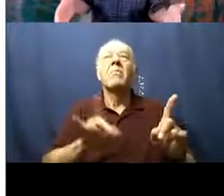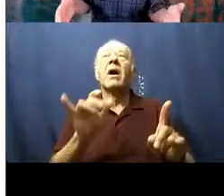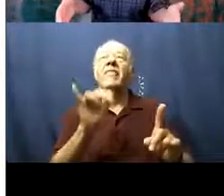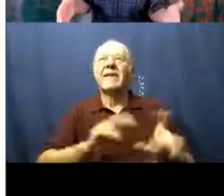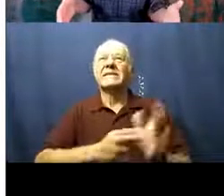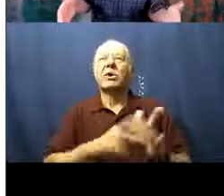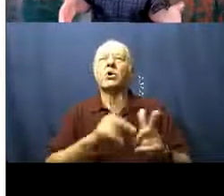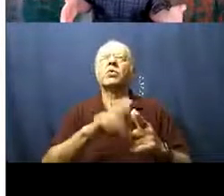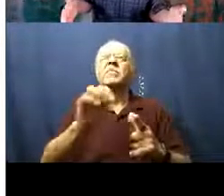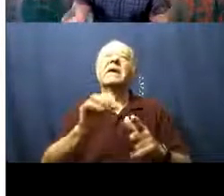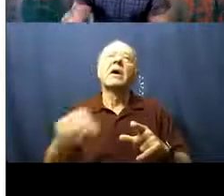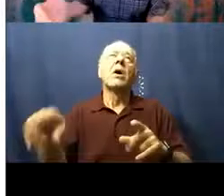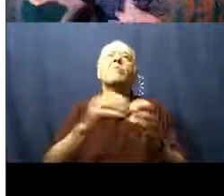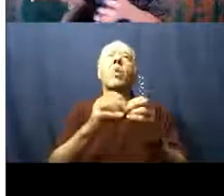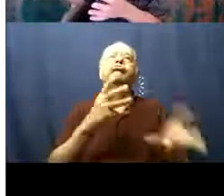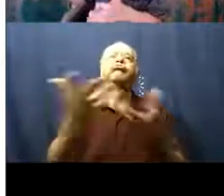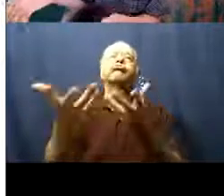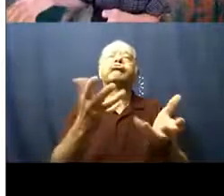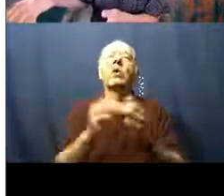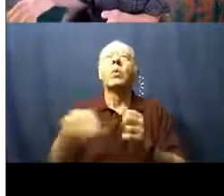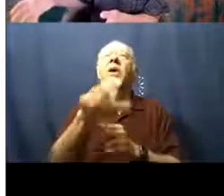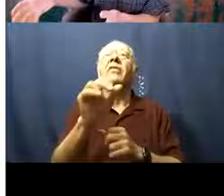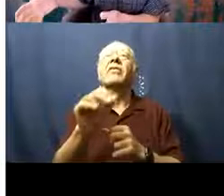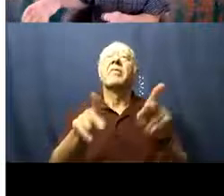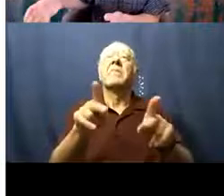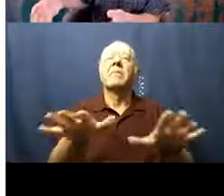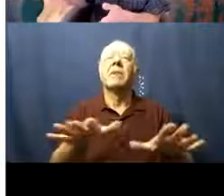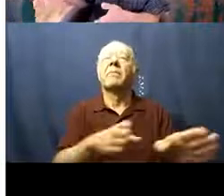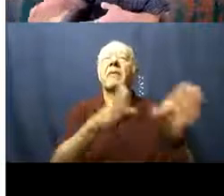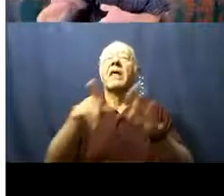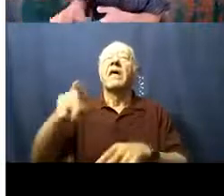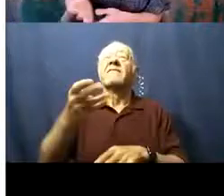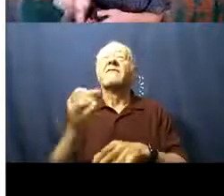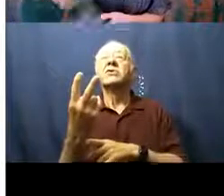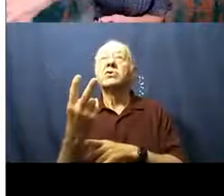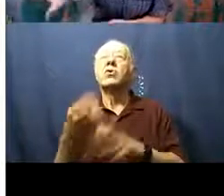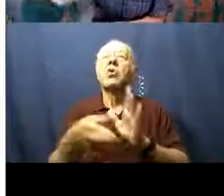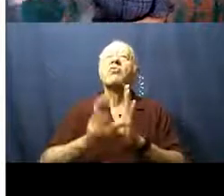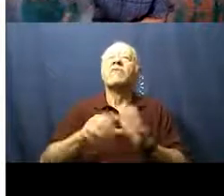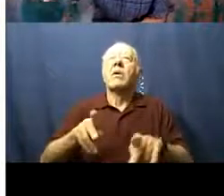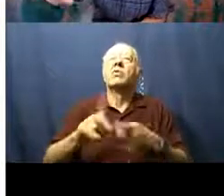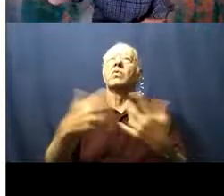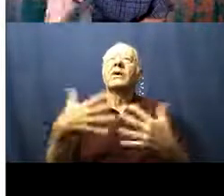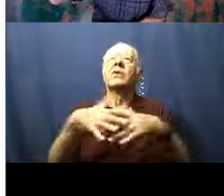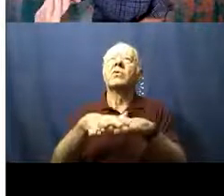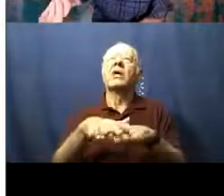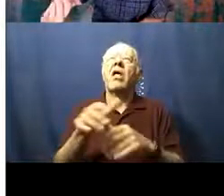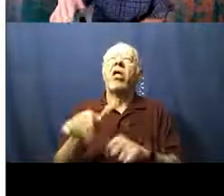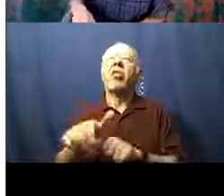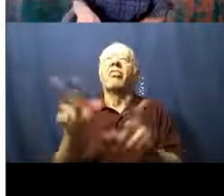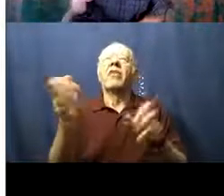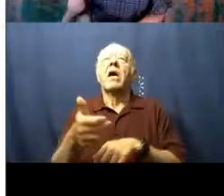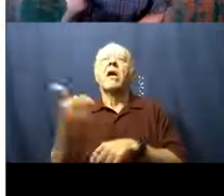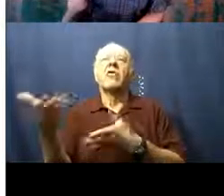to be a stakeholder discussion. And then phase two, we want to review opportunities to integrate these other